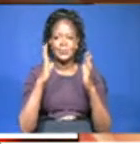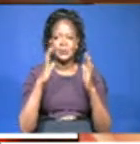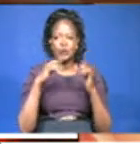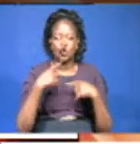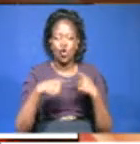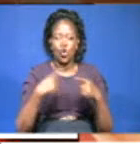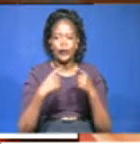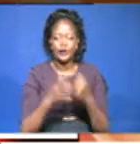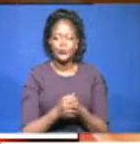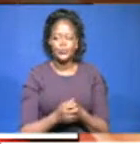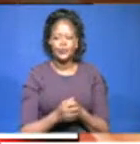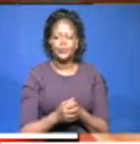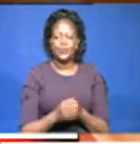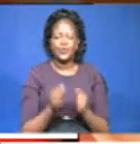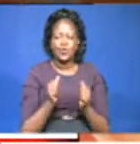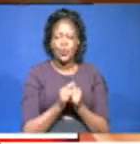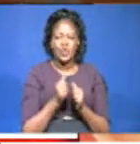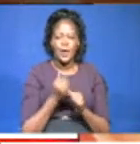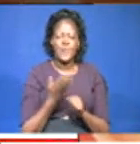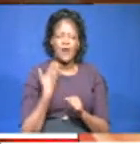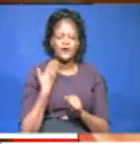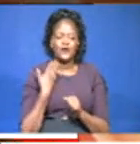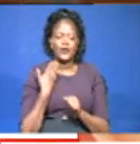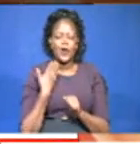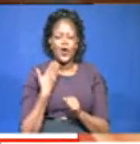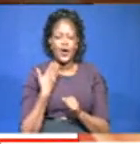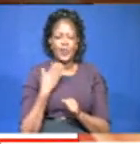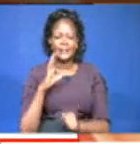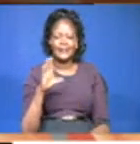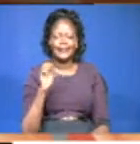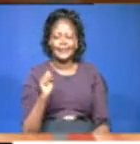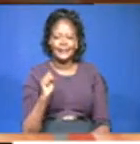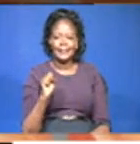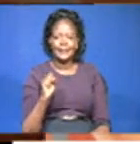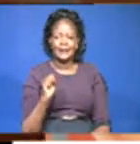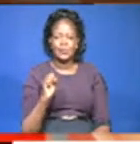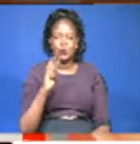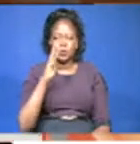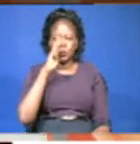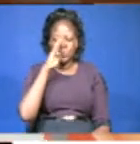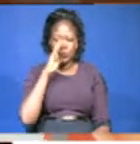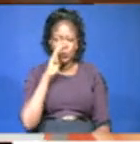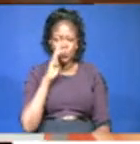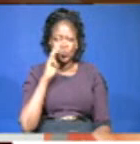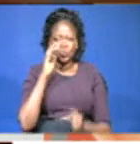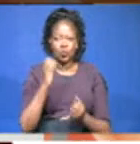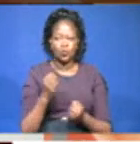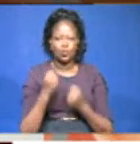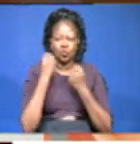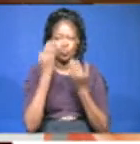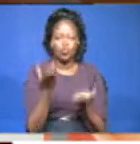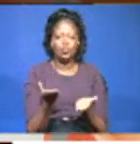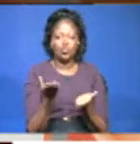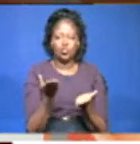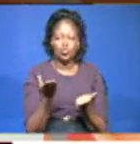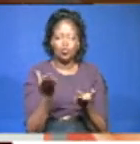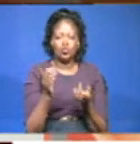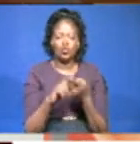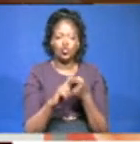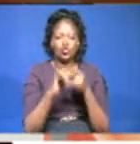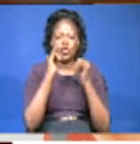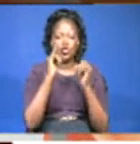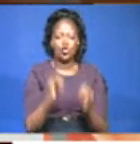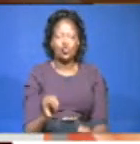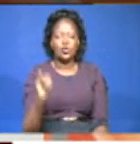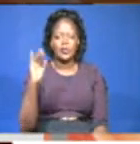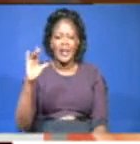underway, with former Cabinet Secretary Eugene Wamalwa handing over the ministry to incoming Cabinet